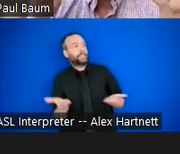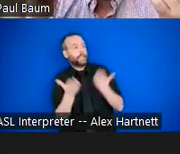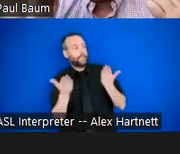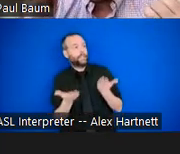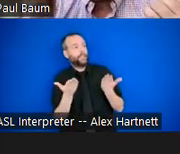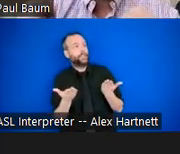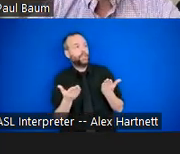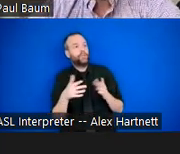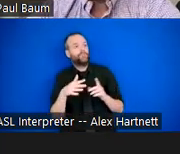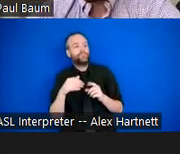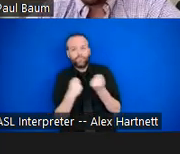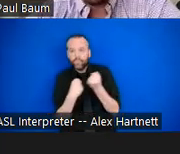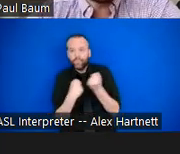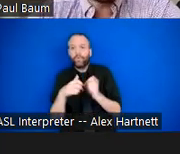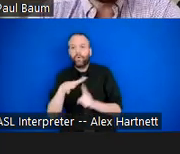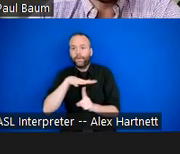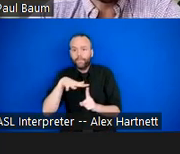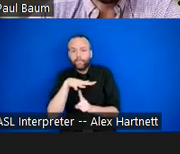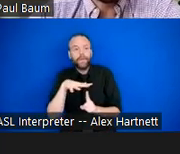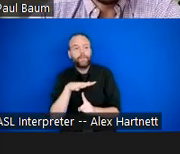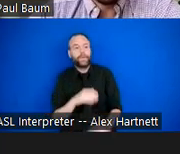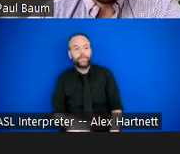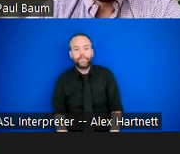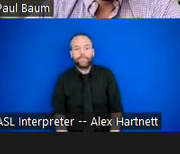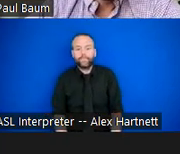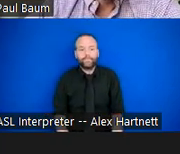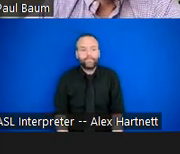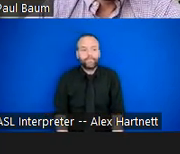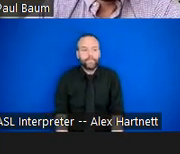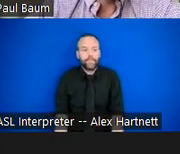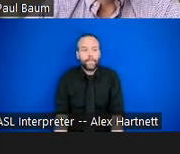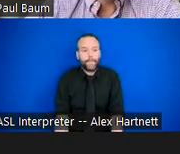them feel connected and supported.